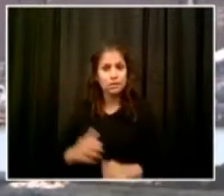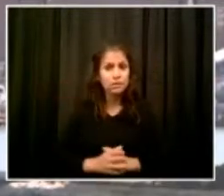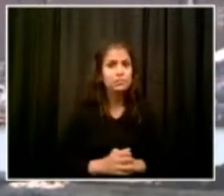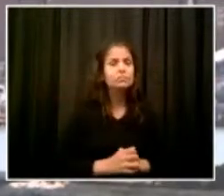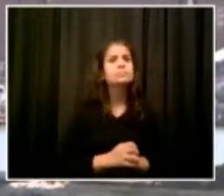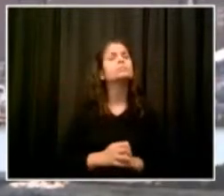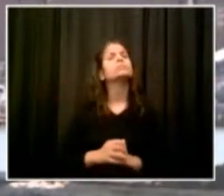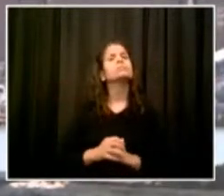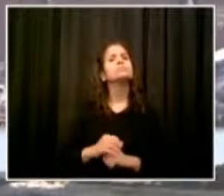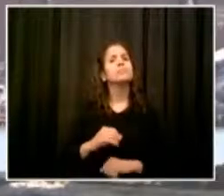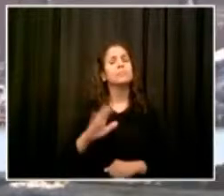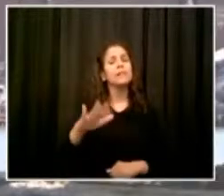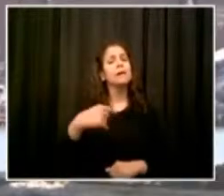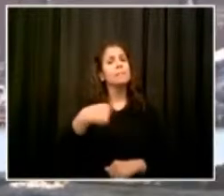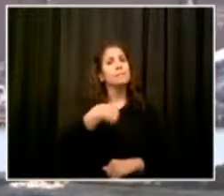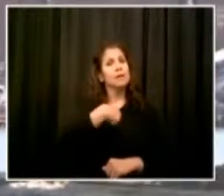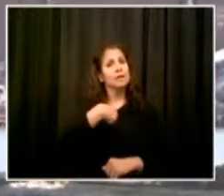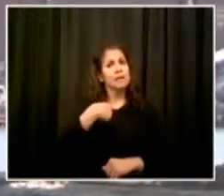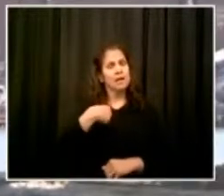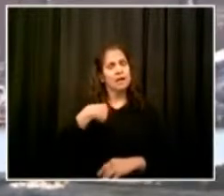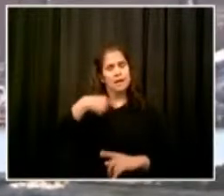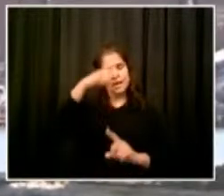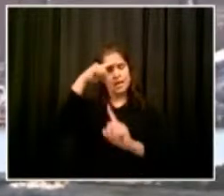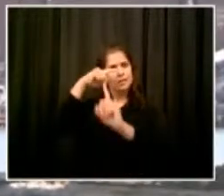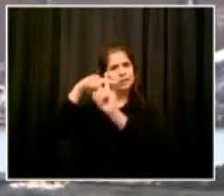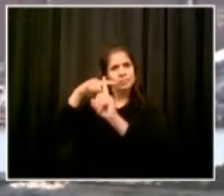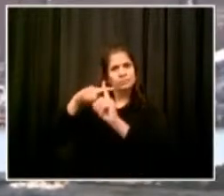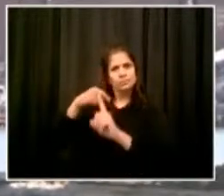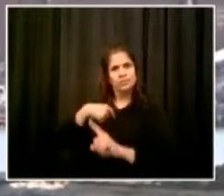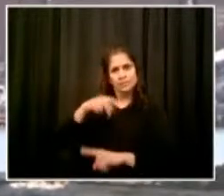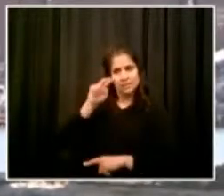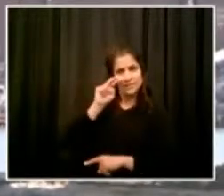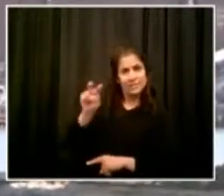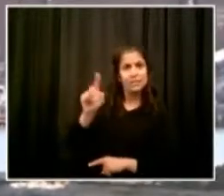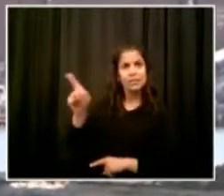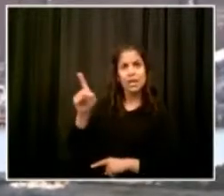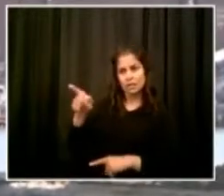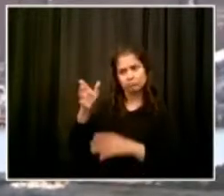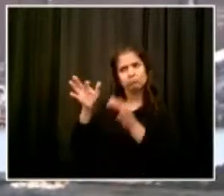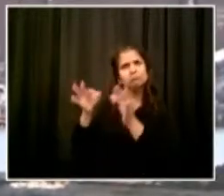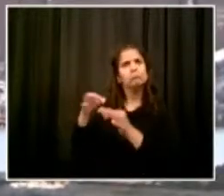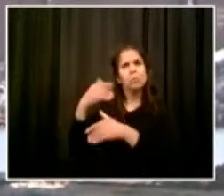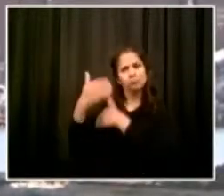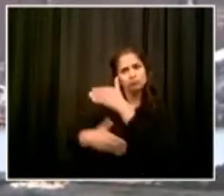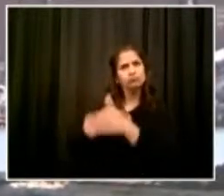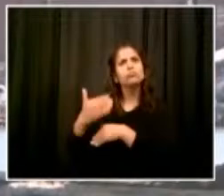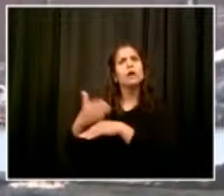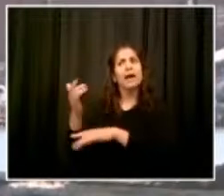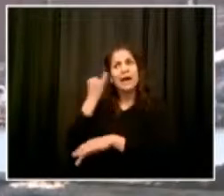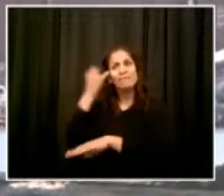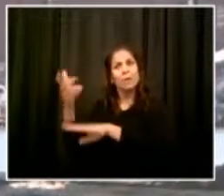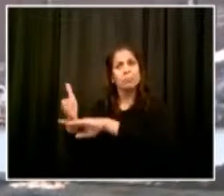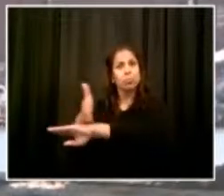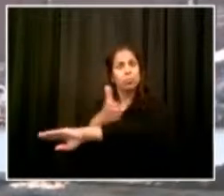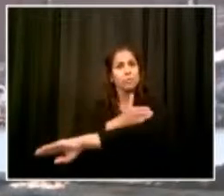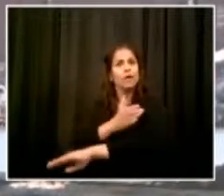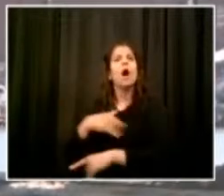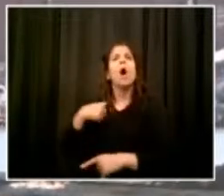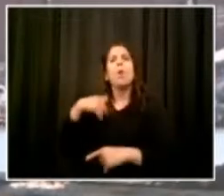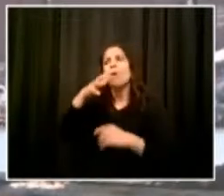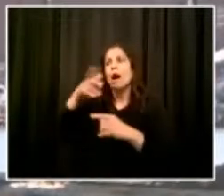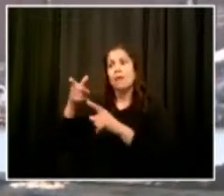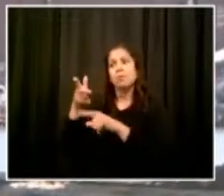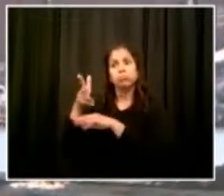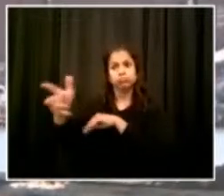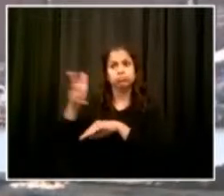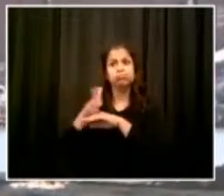progress and then keep making more progress. So my attitude is this is a major step. The fact that we have proven